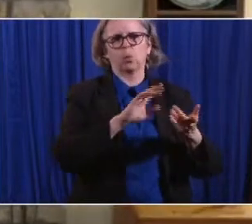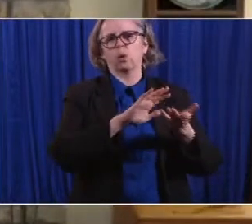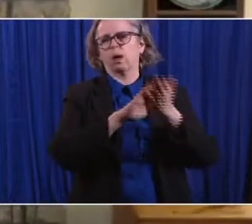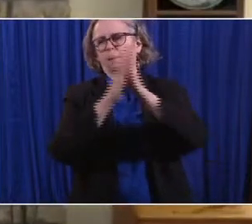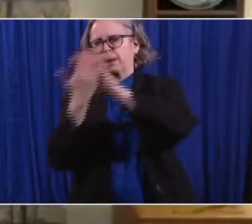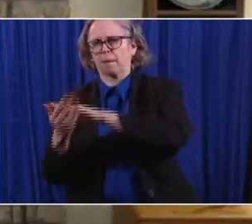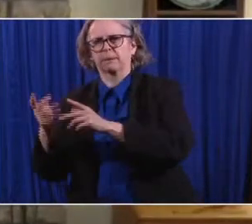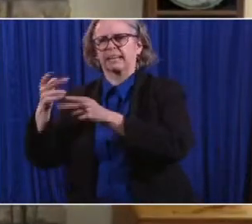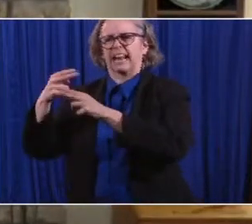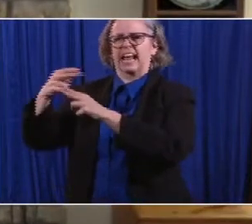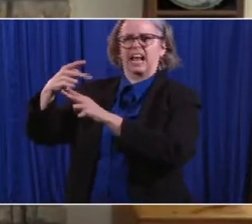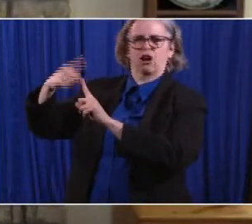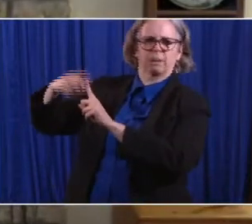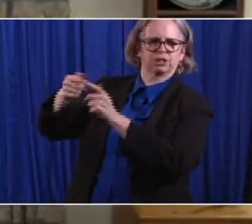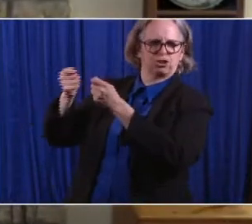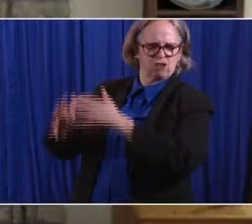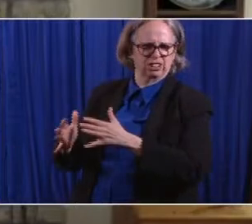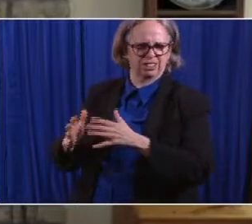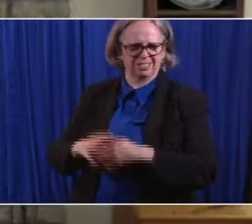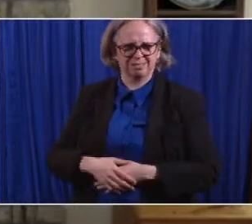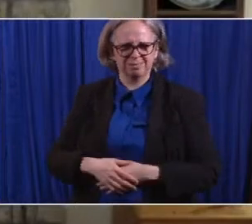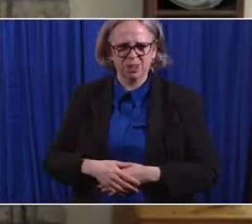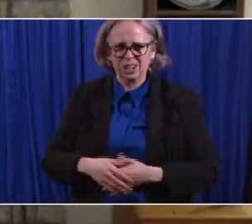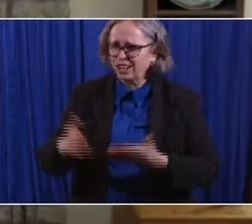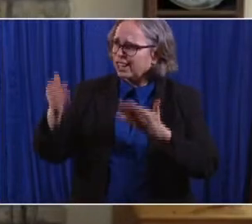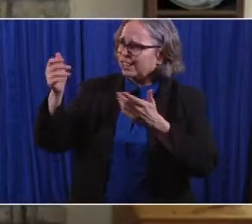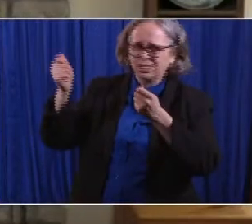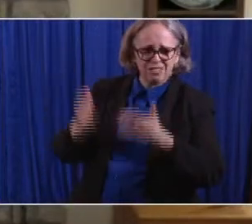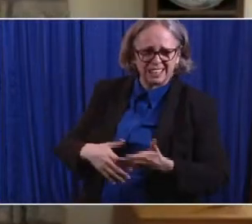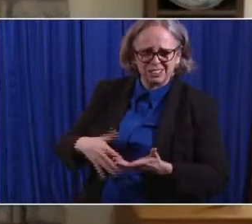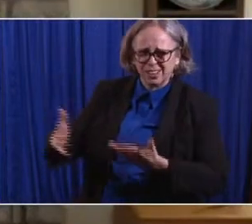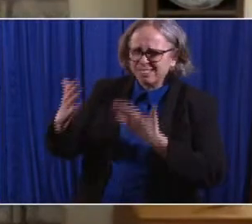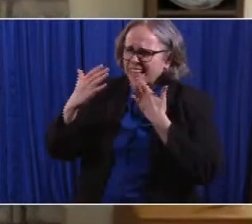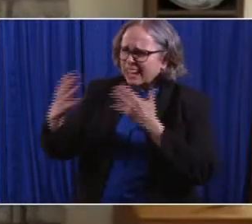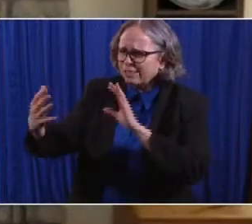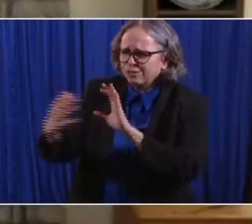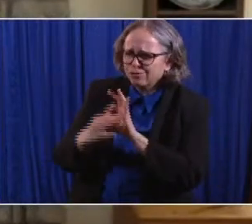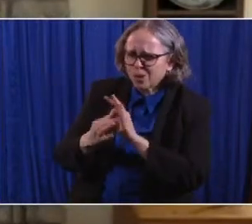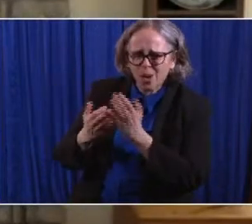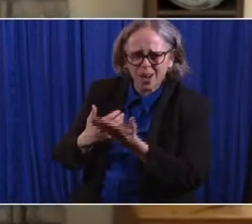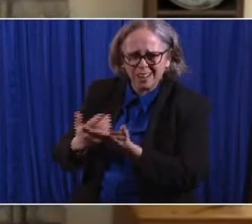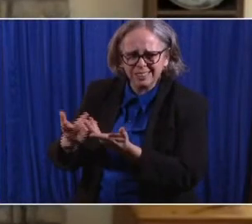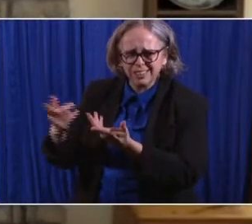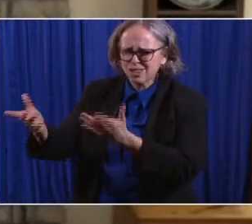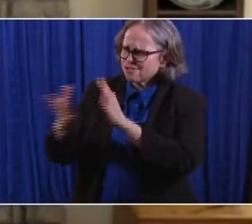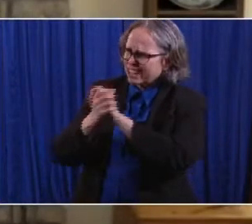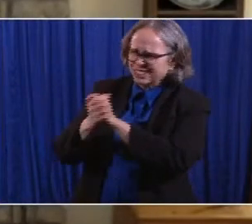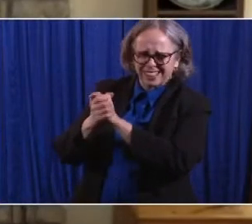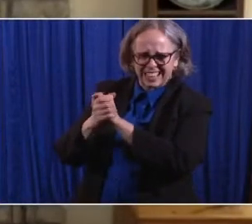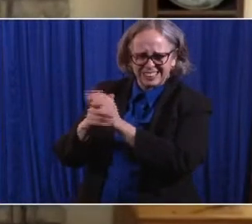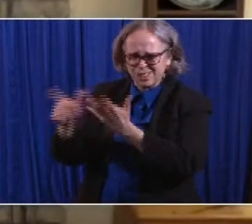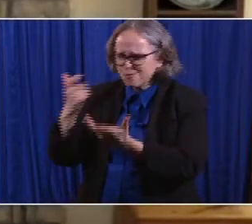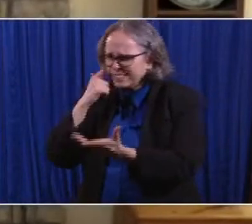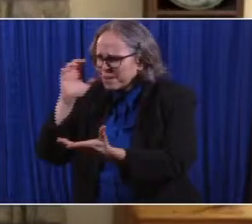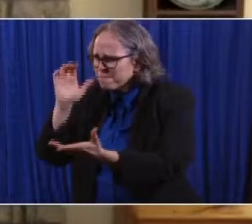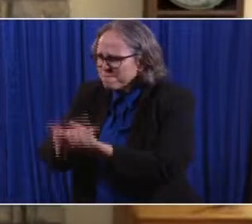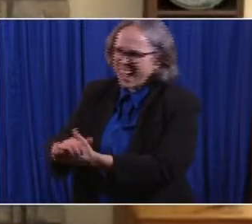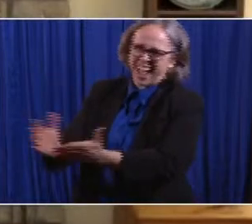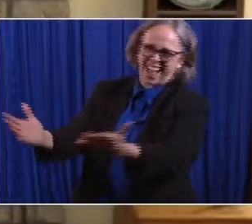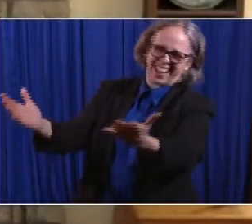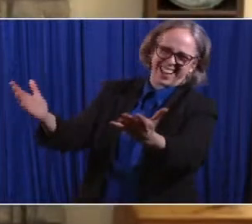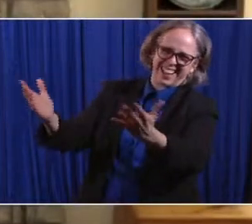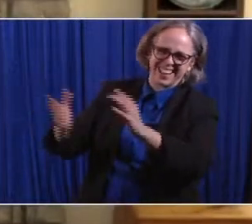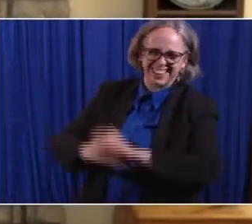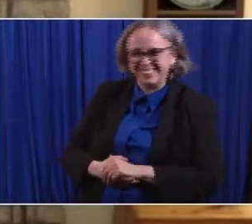Director, thank you very much for joining with us. Again, congratulations on your marriage